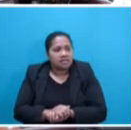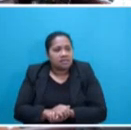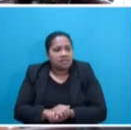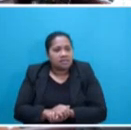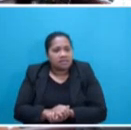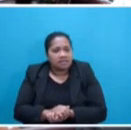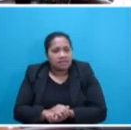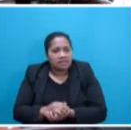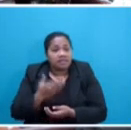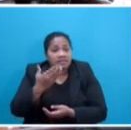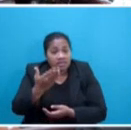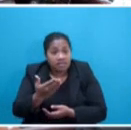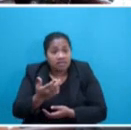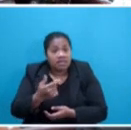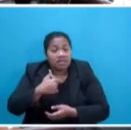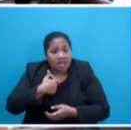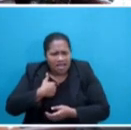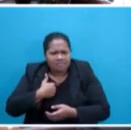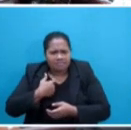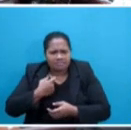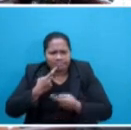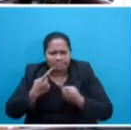Well, she claims that I am misleading the public.